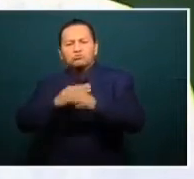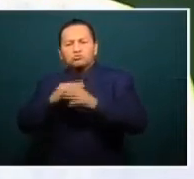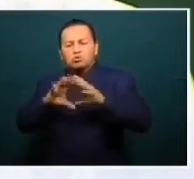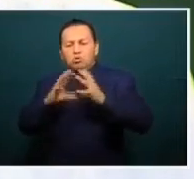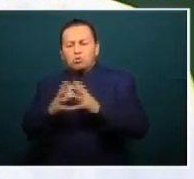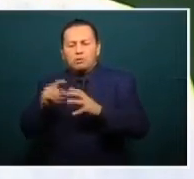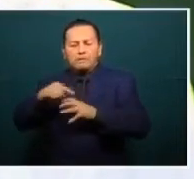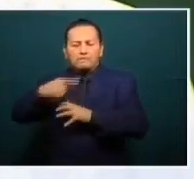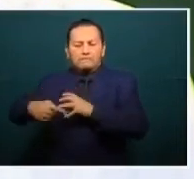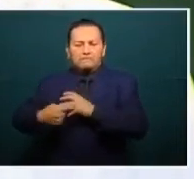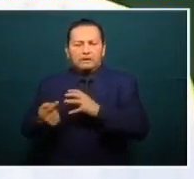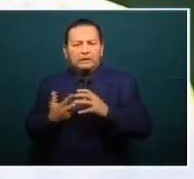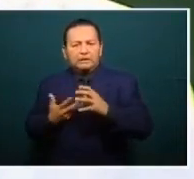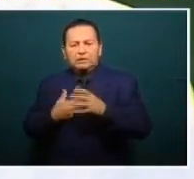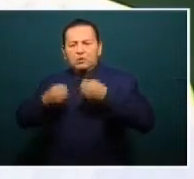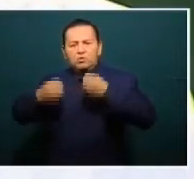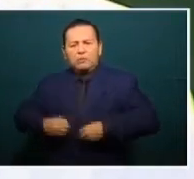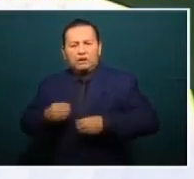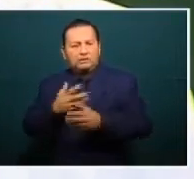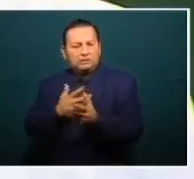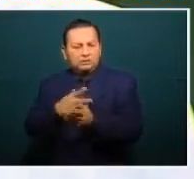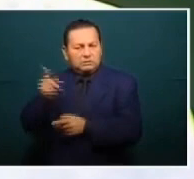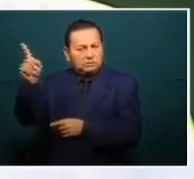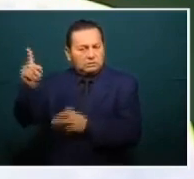in other places of the world.